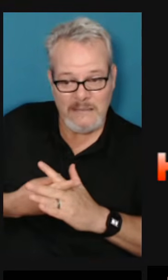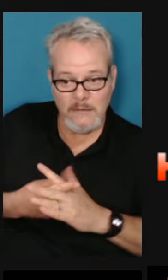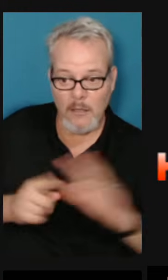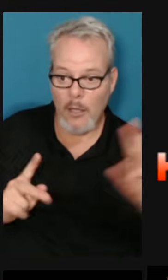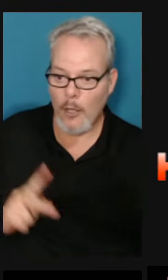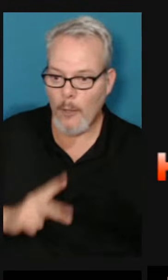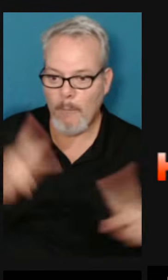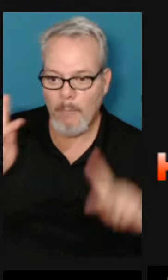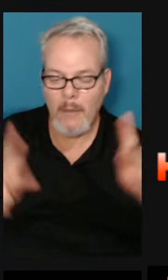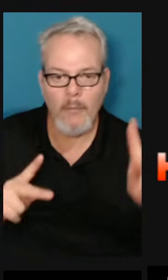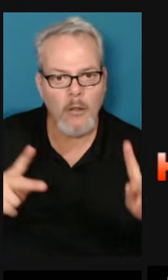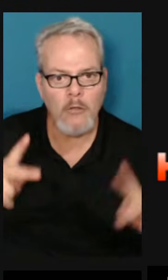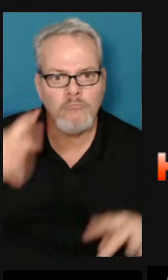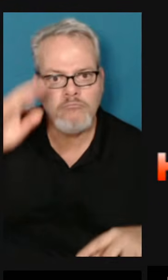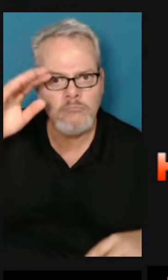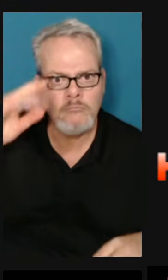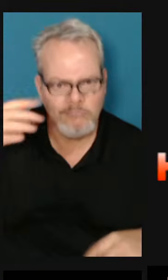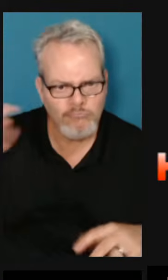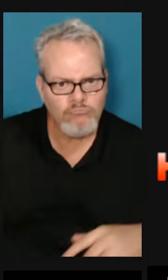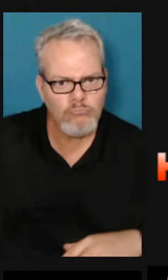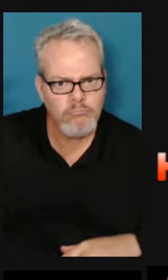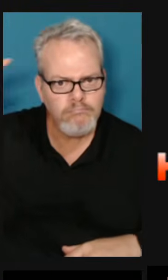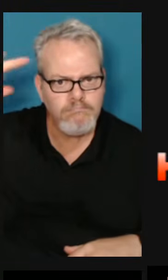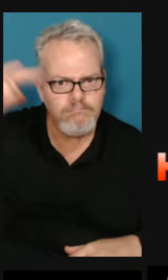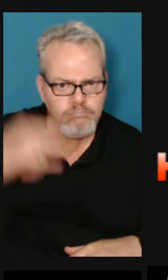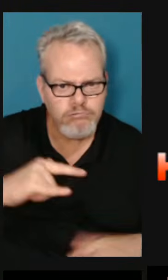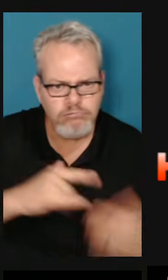can travel here for this, and